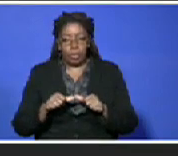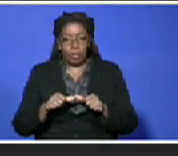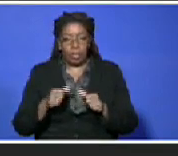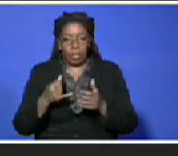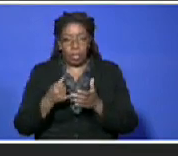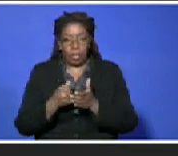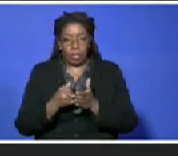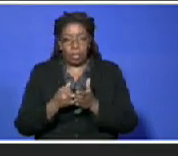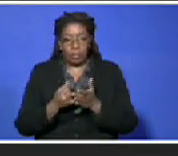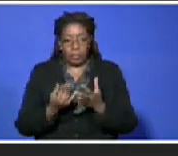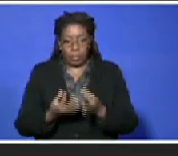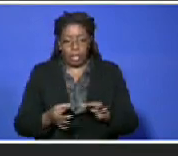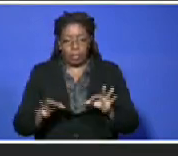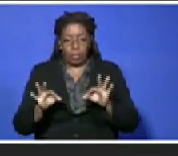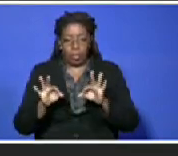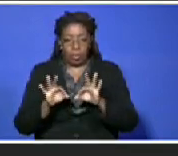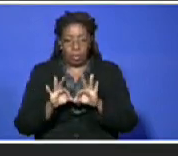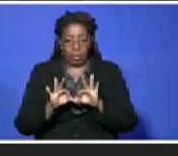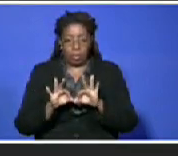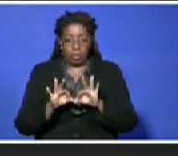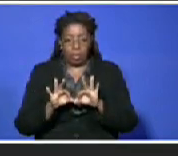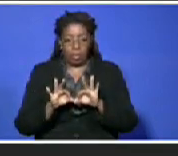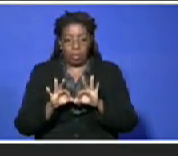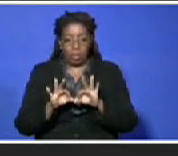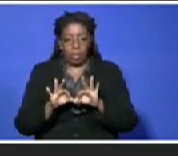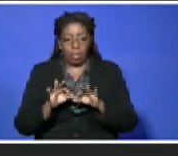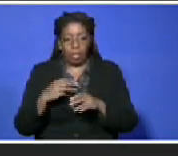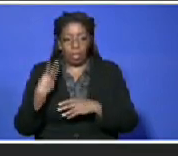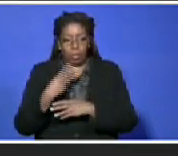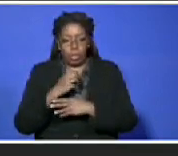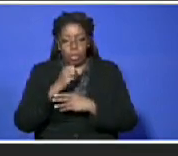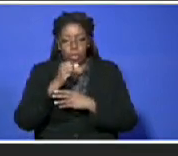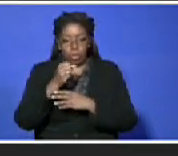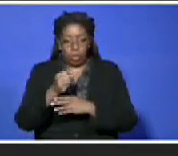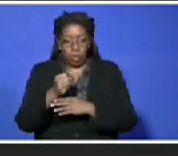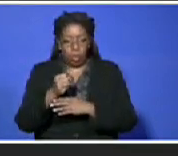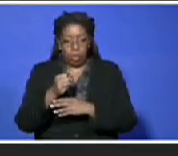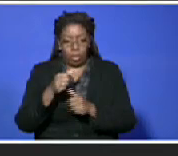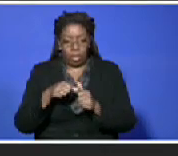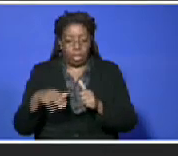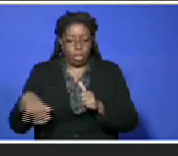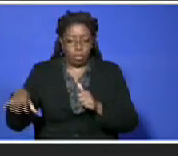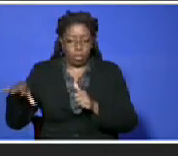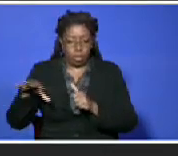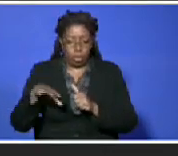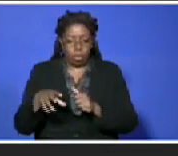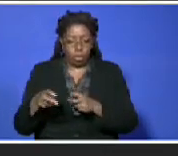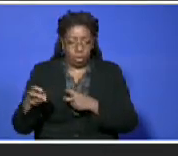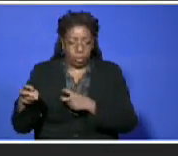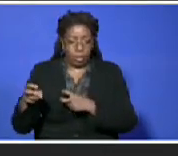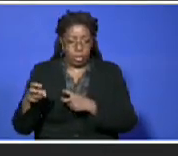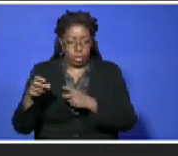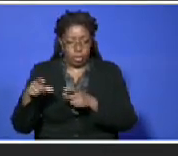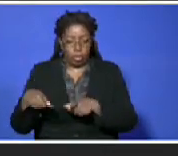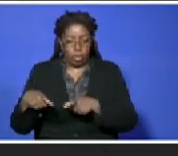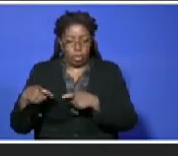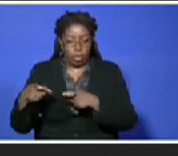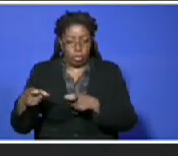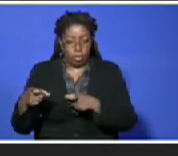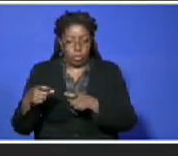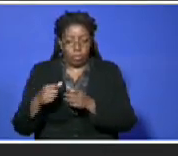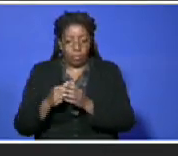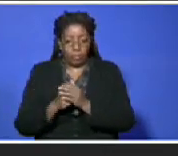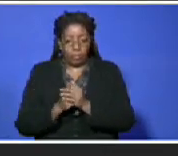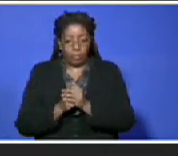important that we ensure that all sectors, including transportation providers, are engaged as